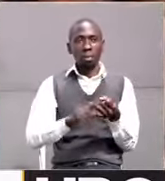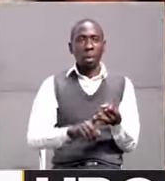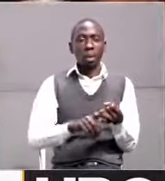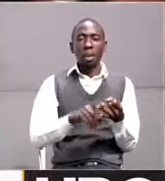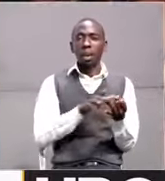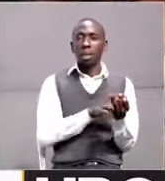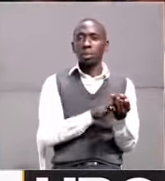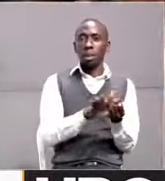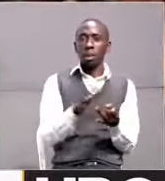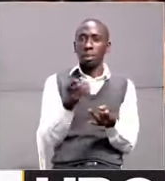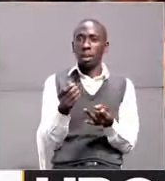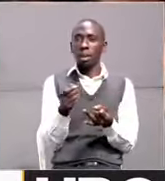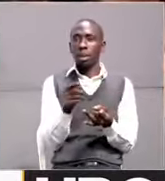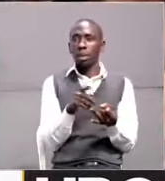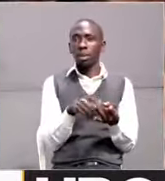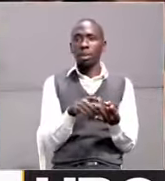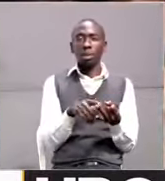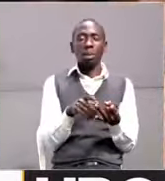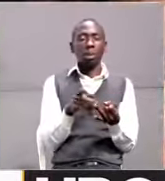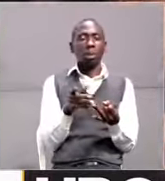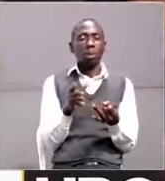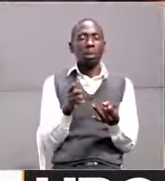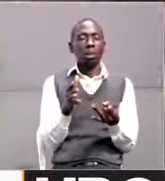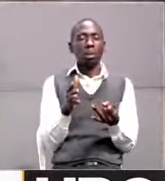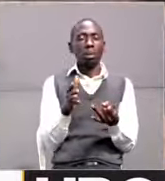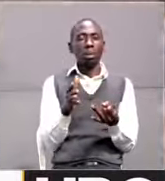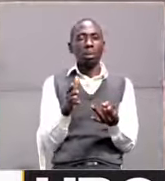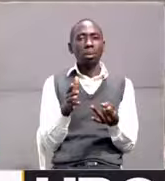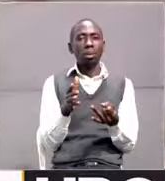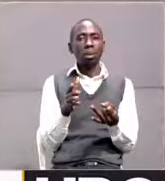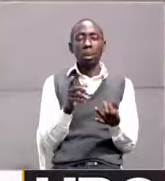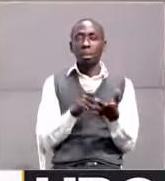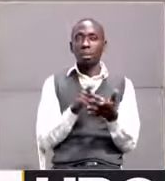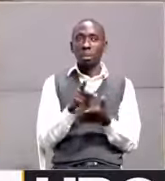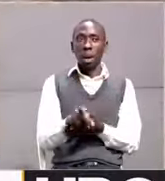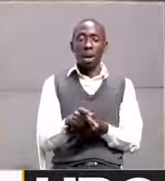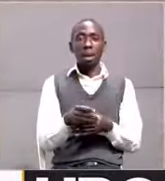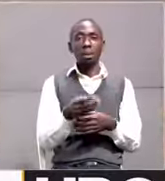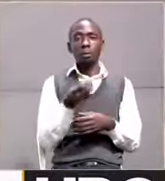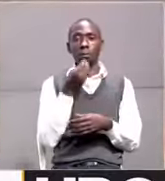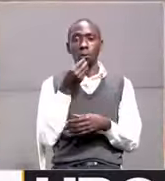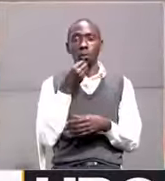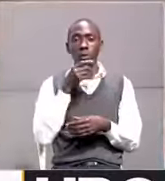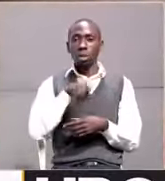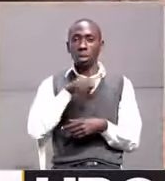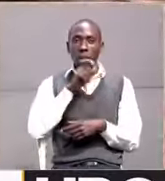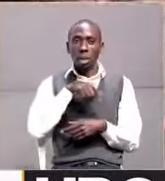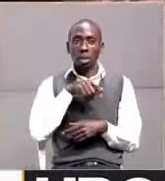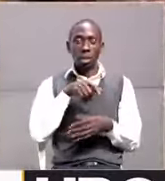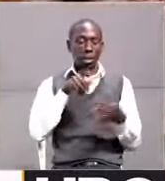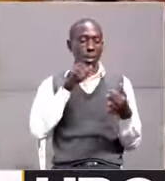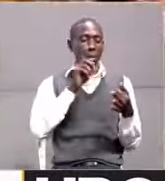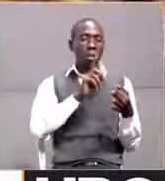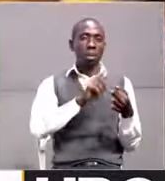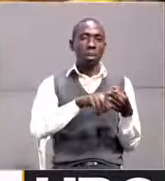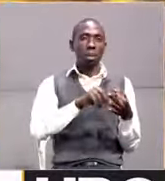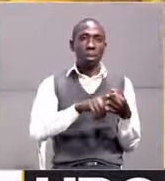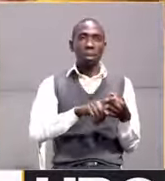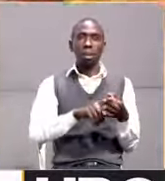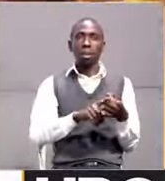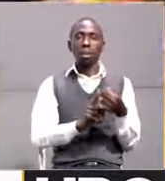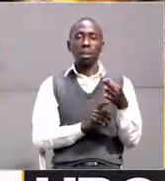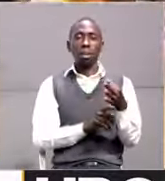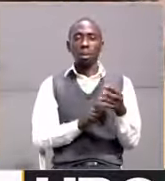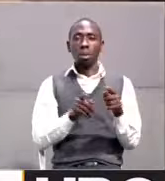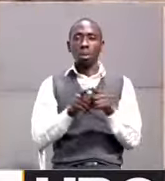spend money on buying feeds. I spend money on treating